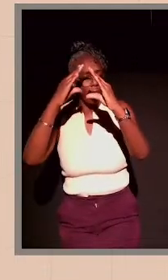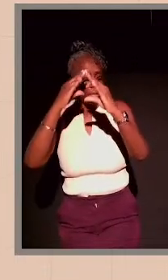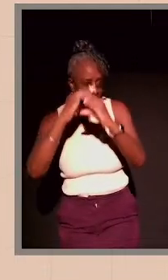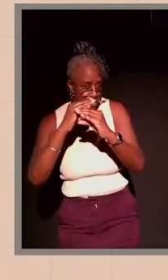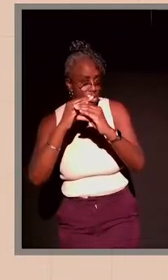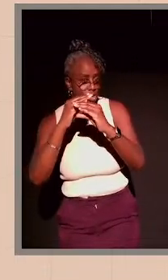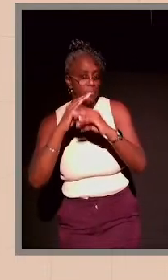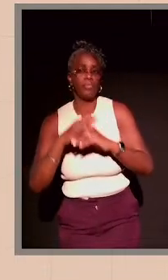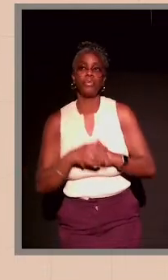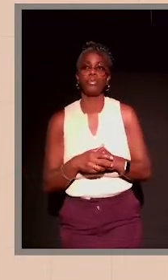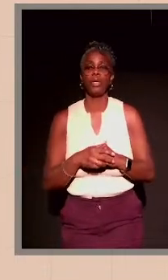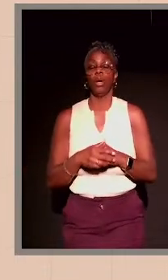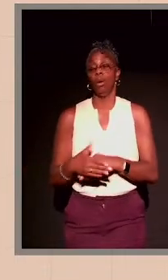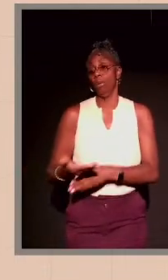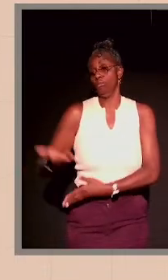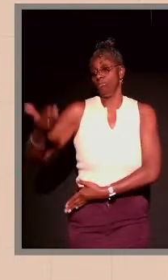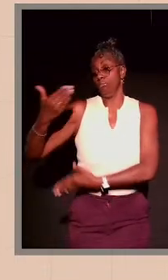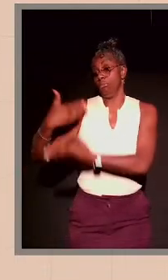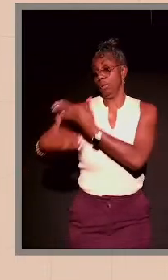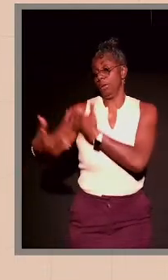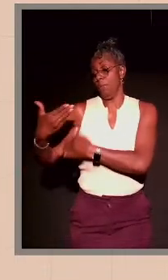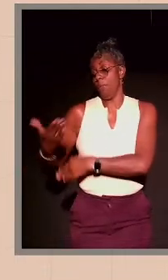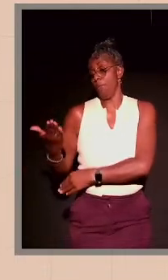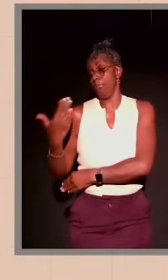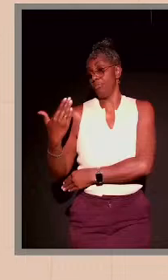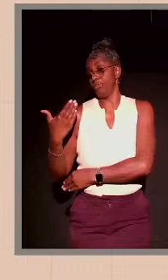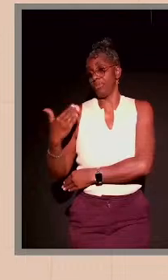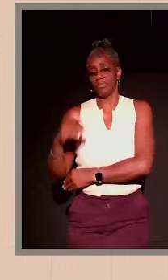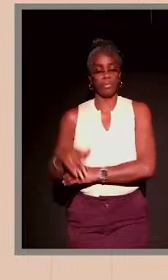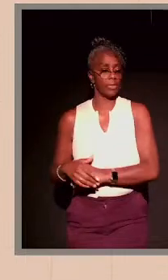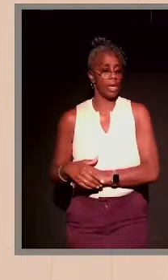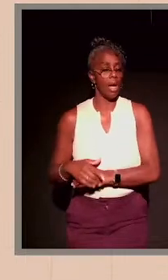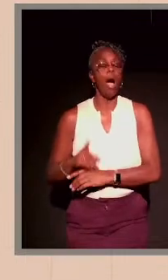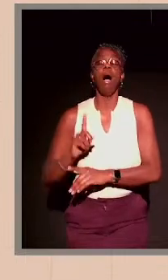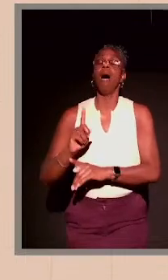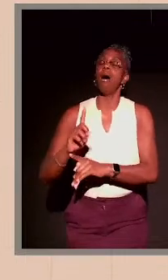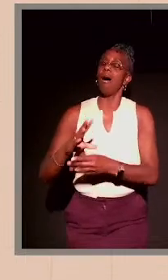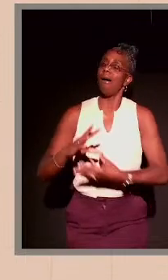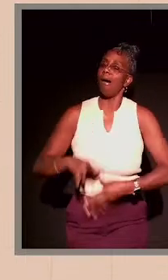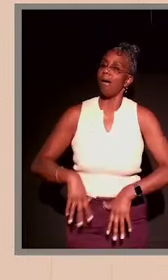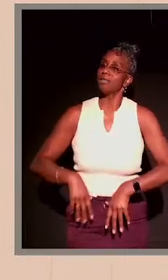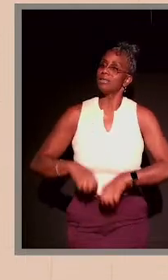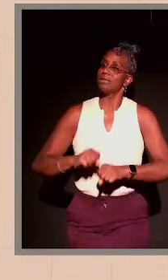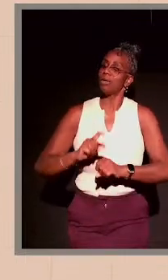So early on, I began assigning